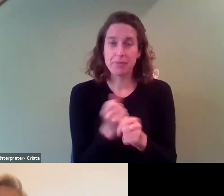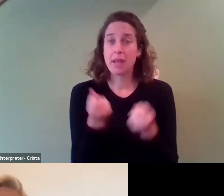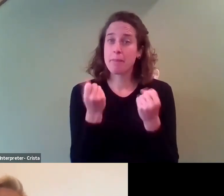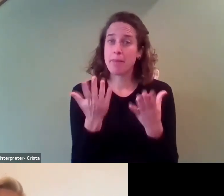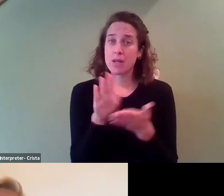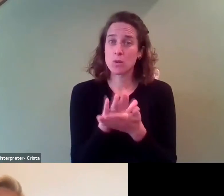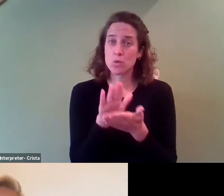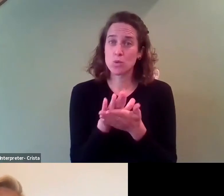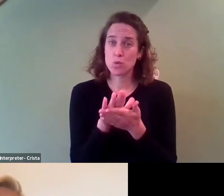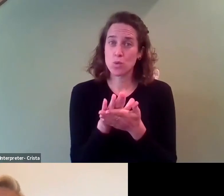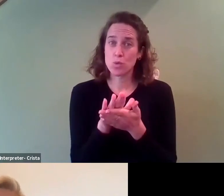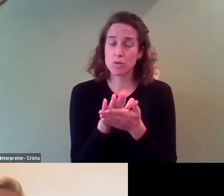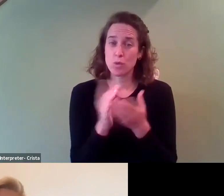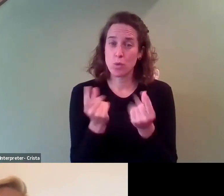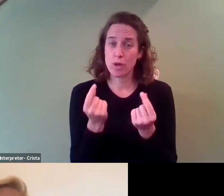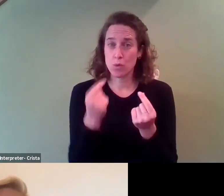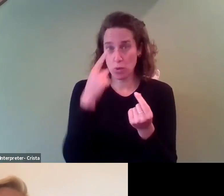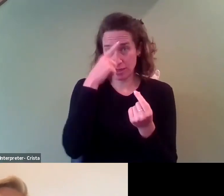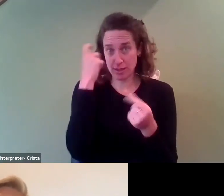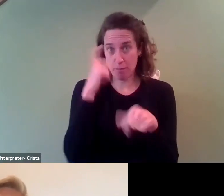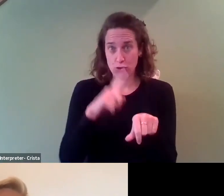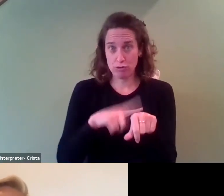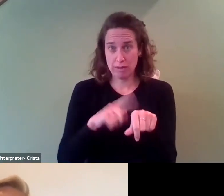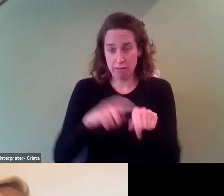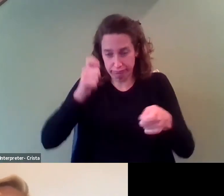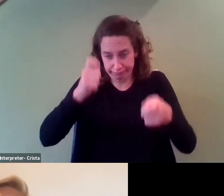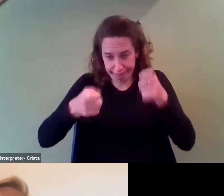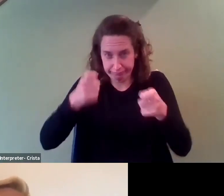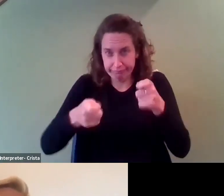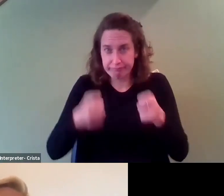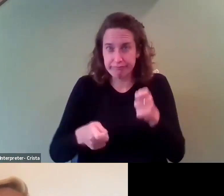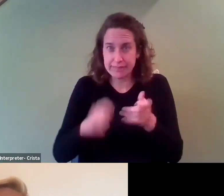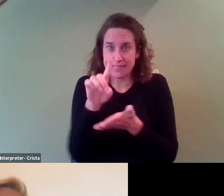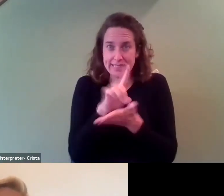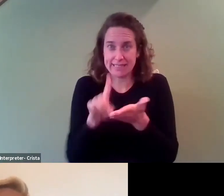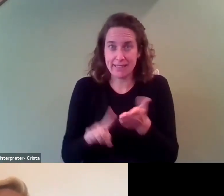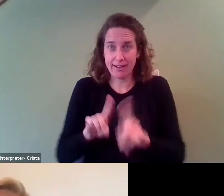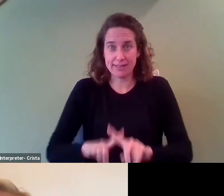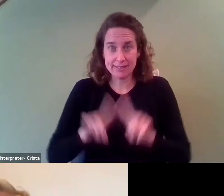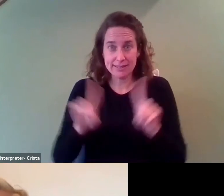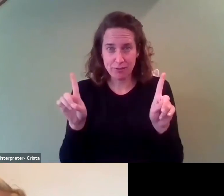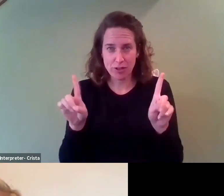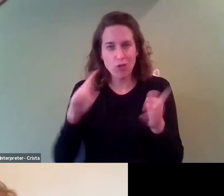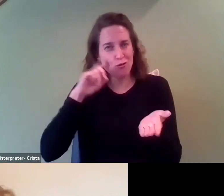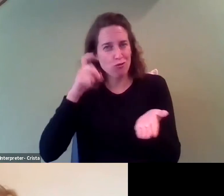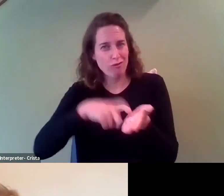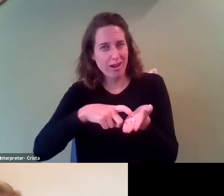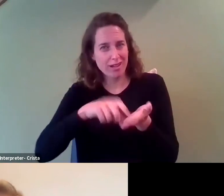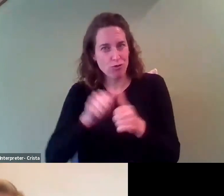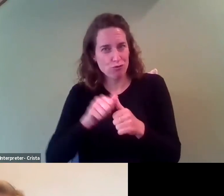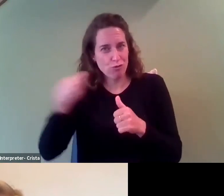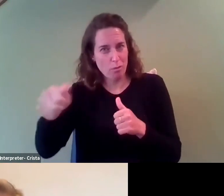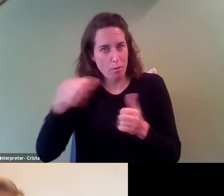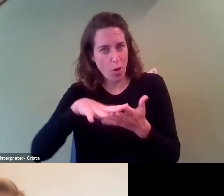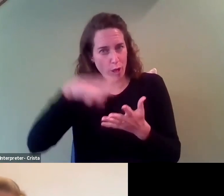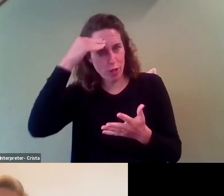spent the summer retooling and recognizing that they have to do remote learning. And I've done a lot of